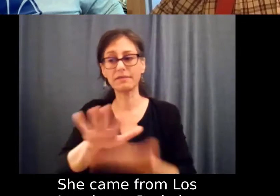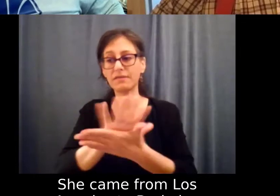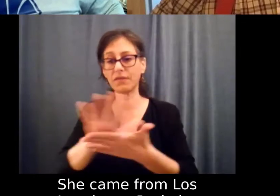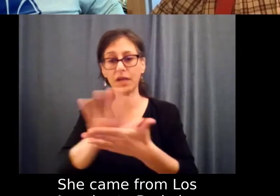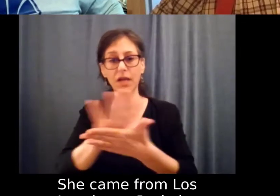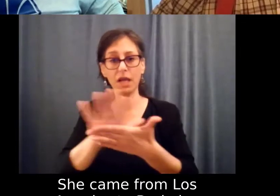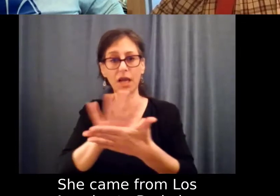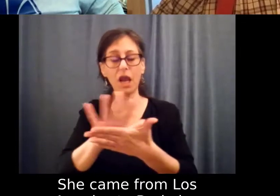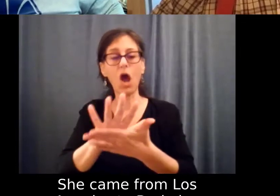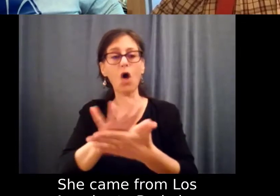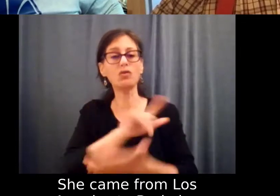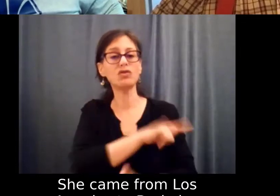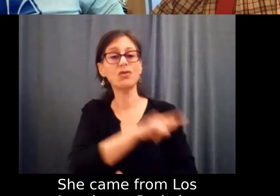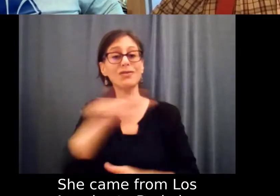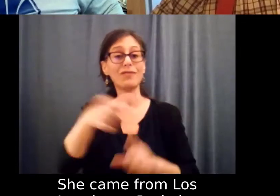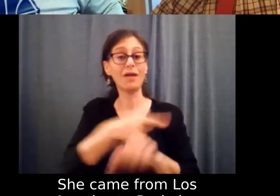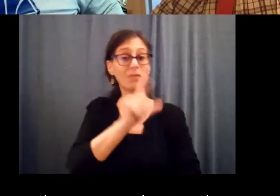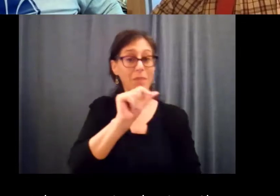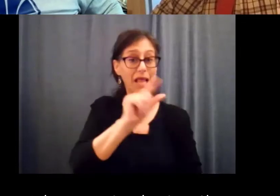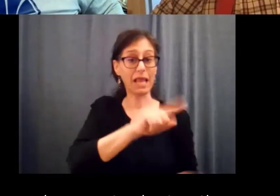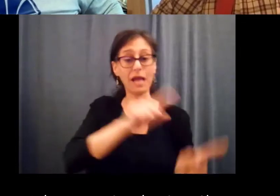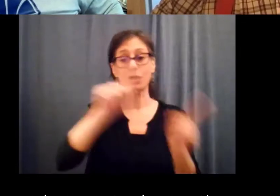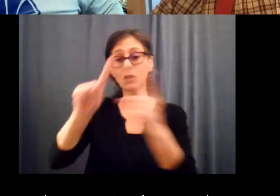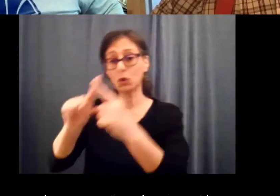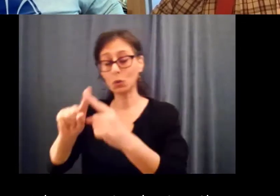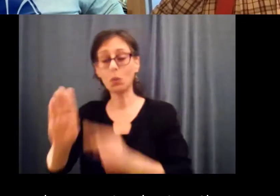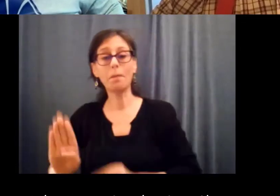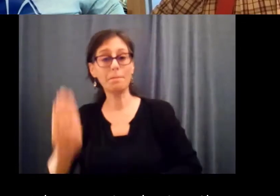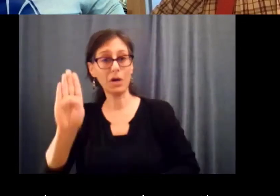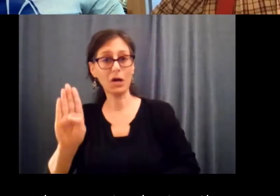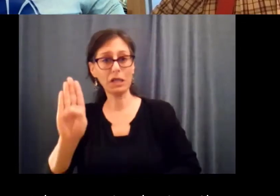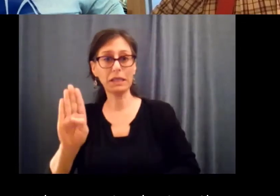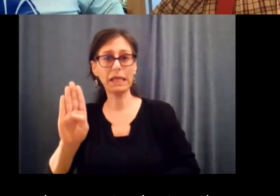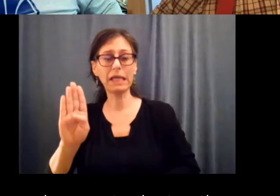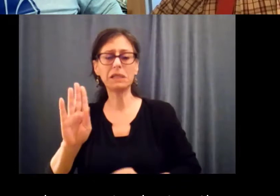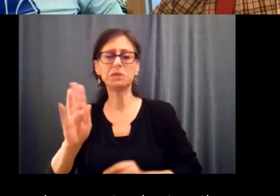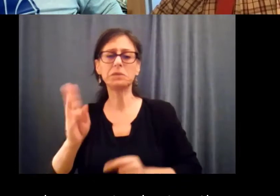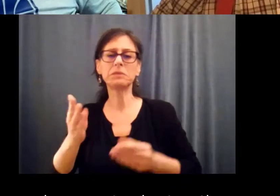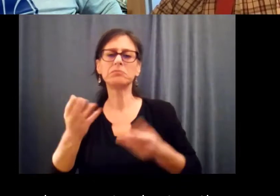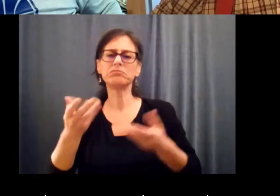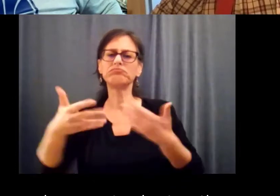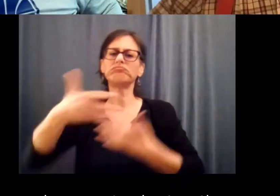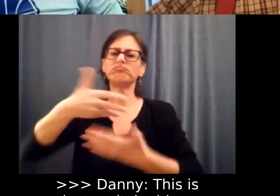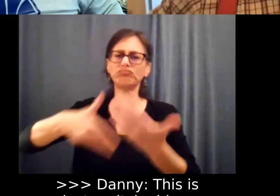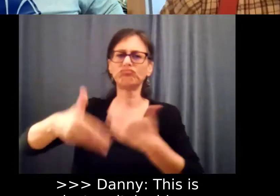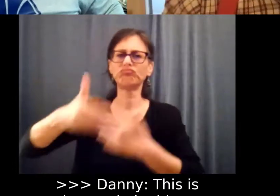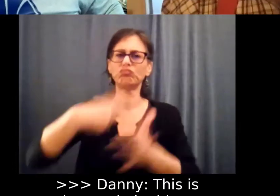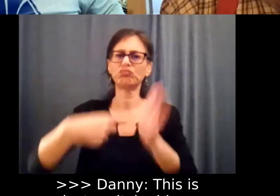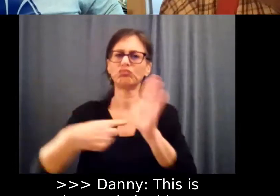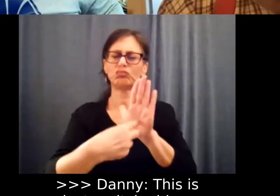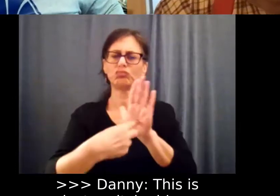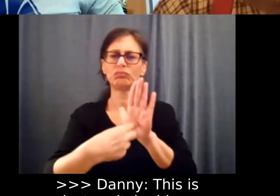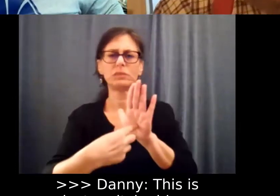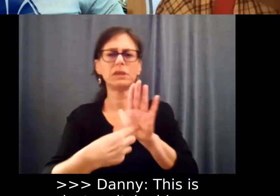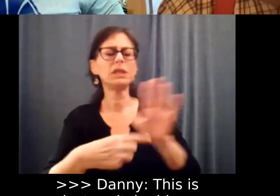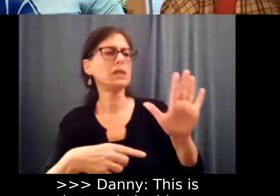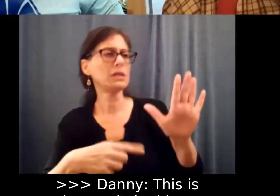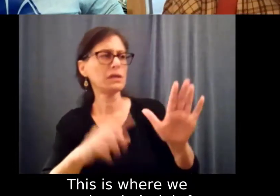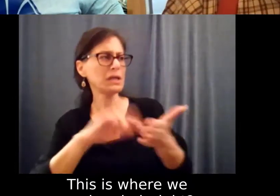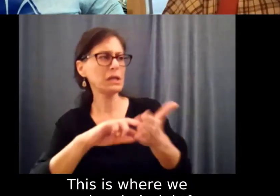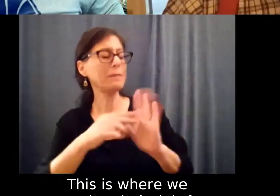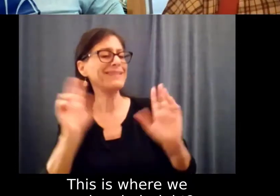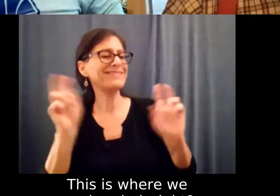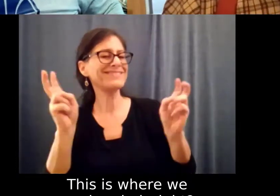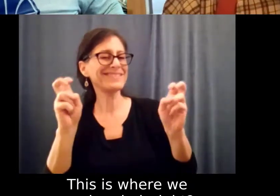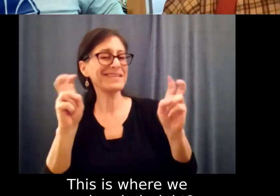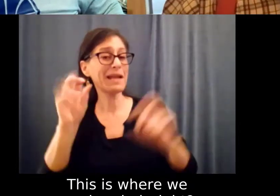came up from Los Angeles to Berkeley, where we had our editing room. We spent the day together, showing her a bunch of this is just like a pitch video,